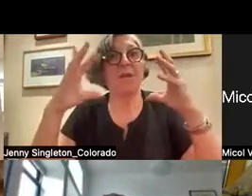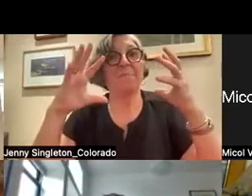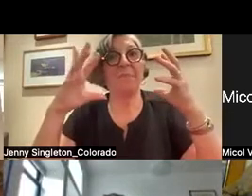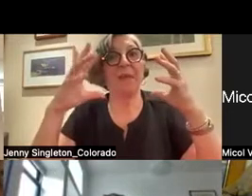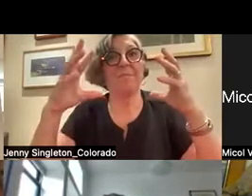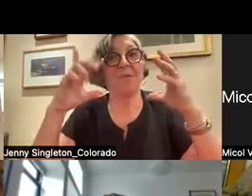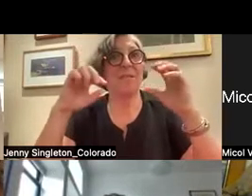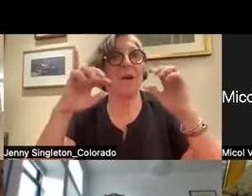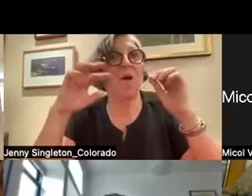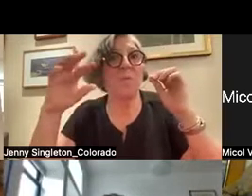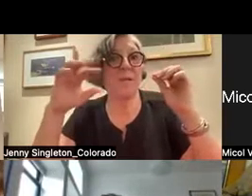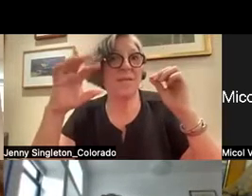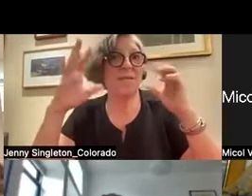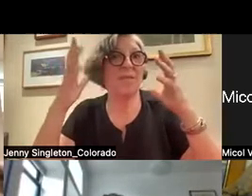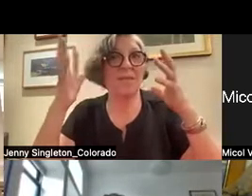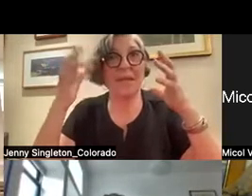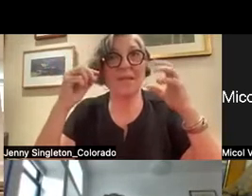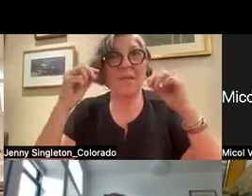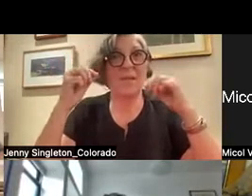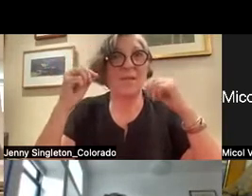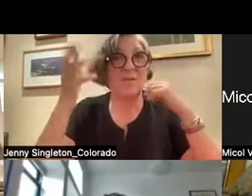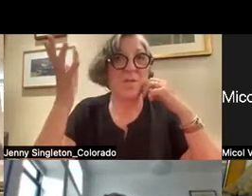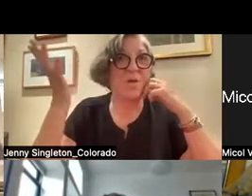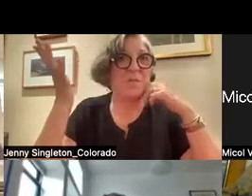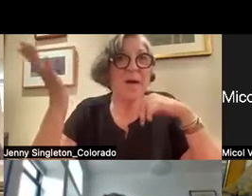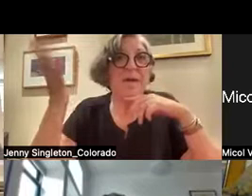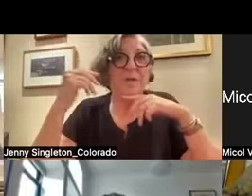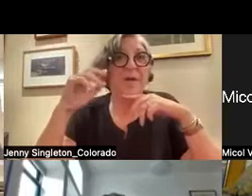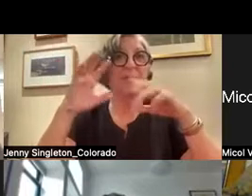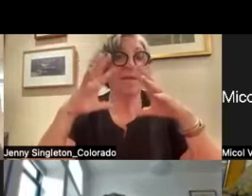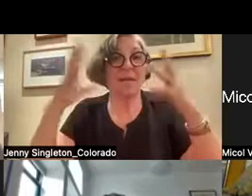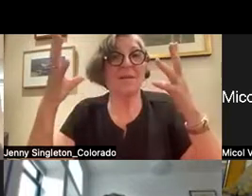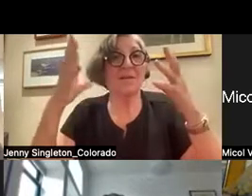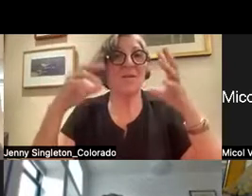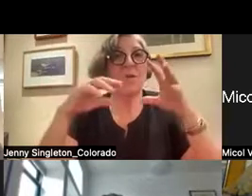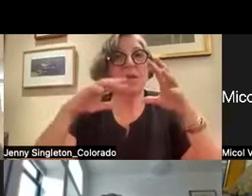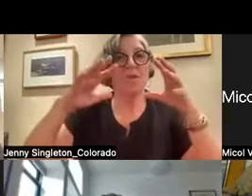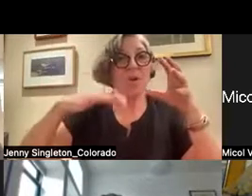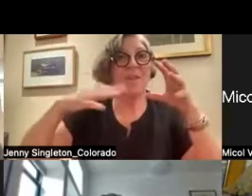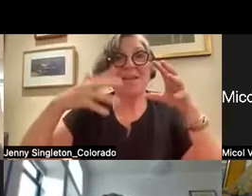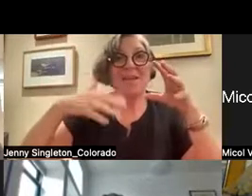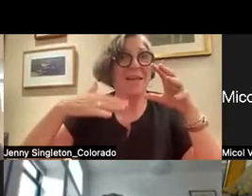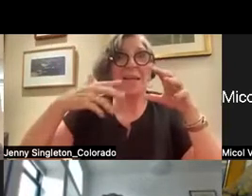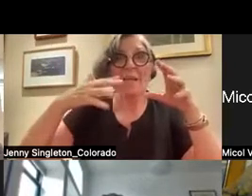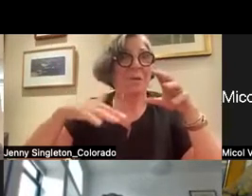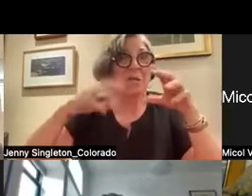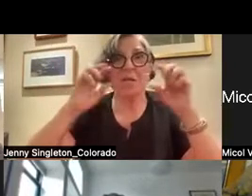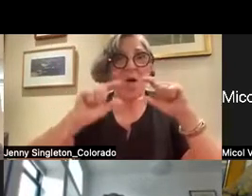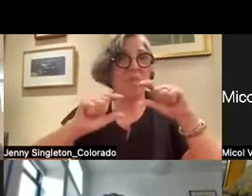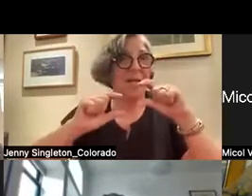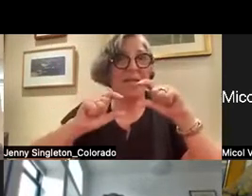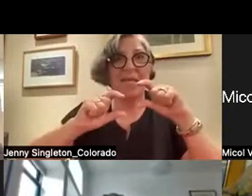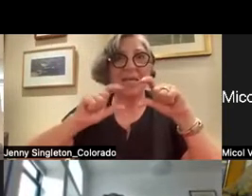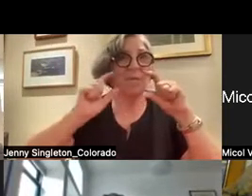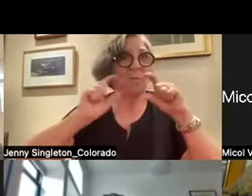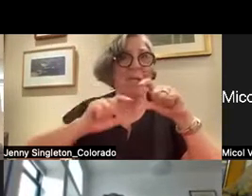for these home sign systems, and Susan Golden Meadow has done a lot of this work on showing that, like, you can look at a